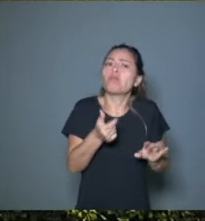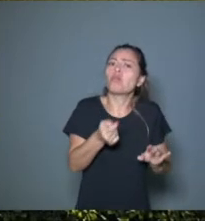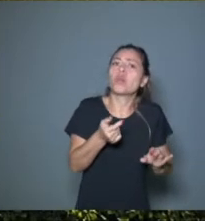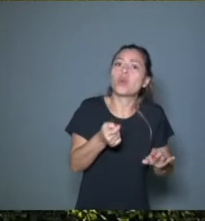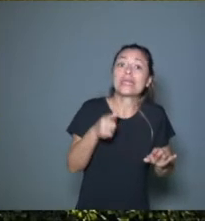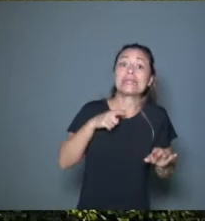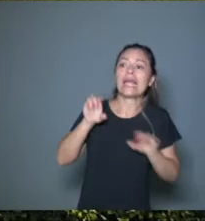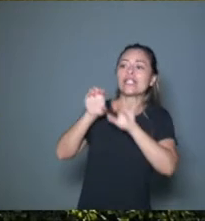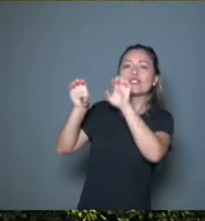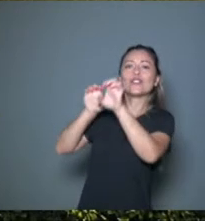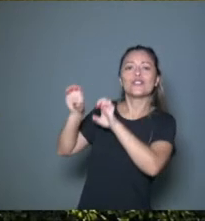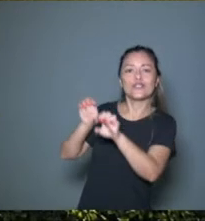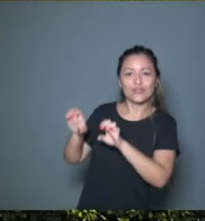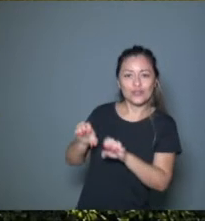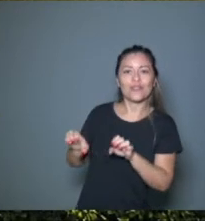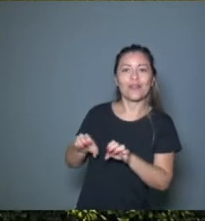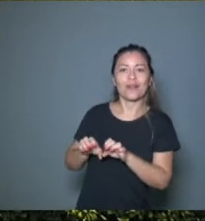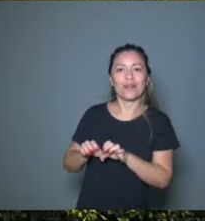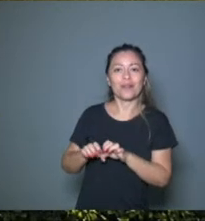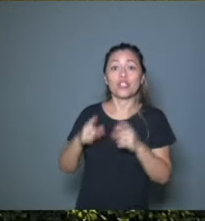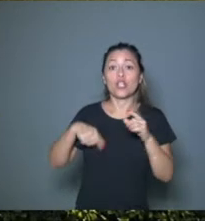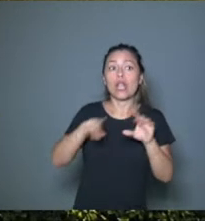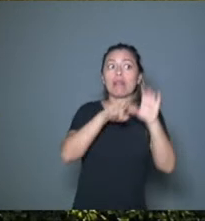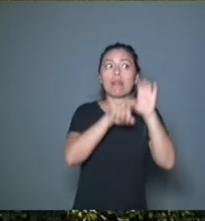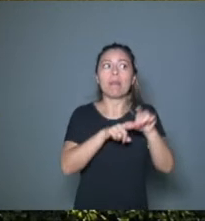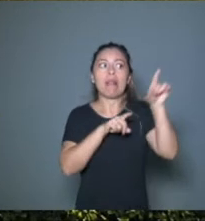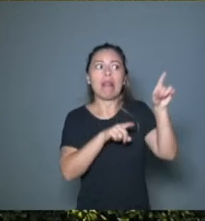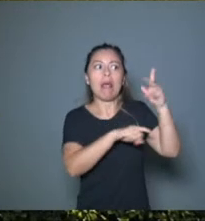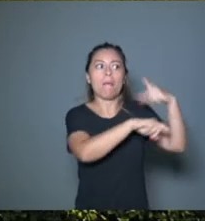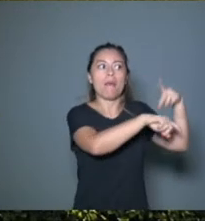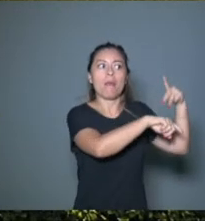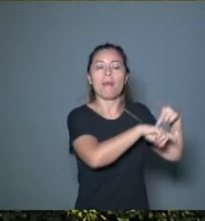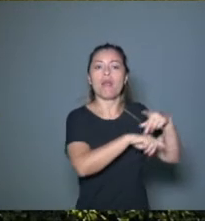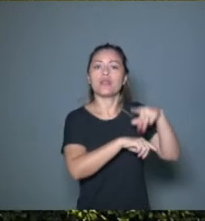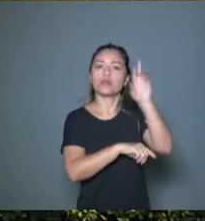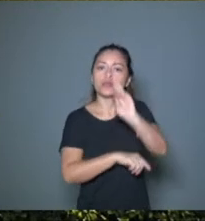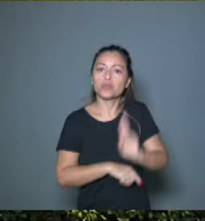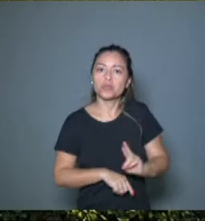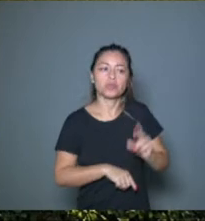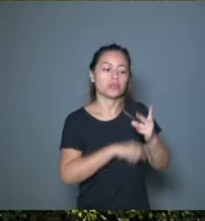not depend so much on Russia and Belarus.